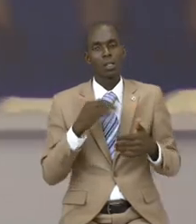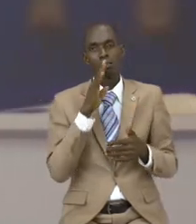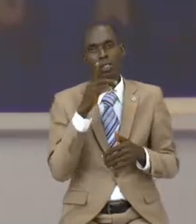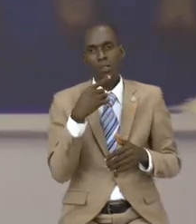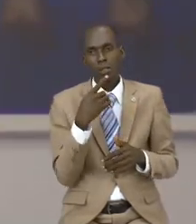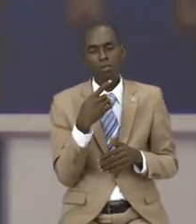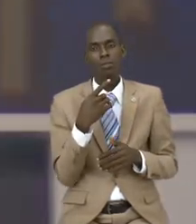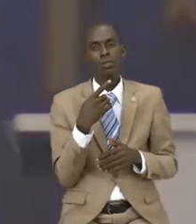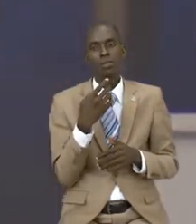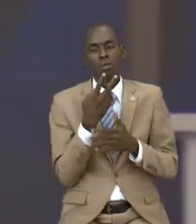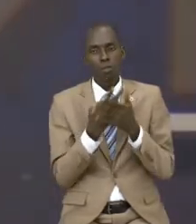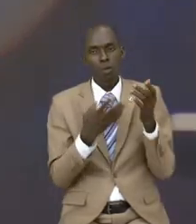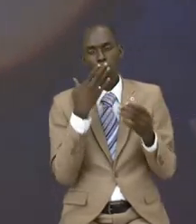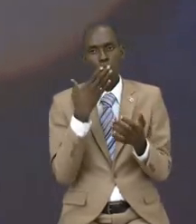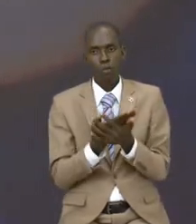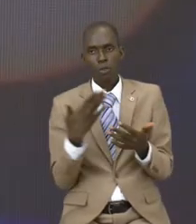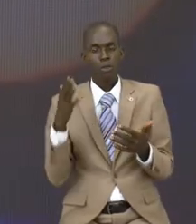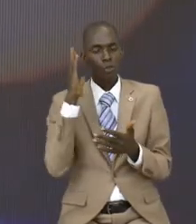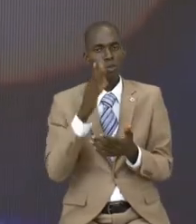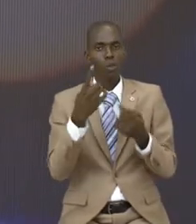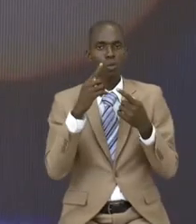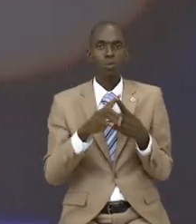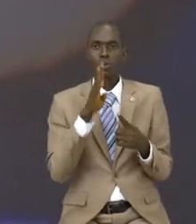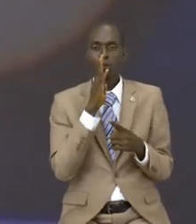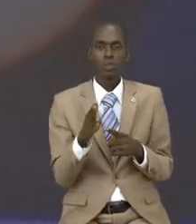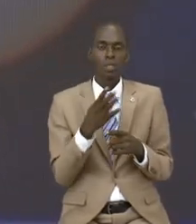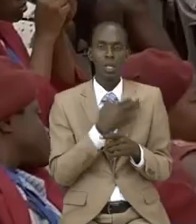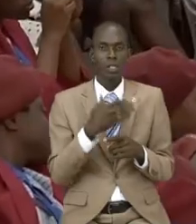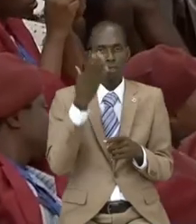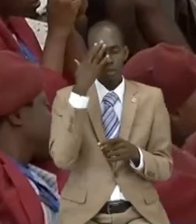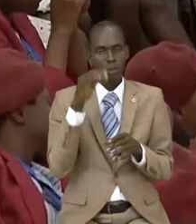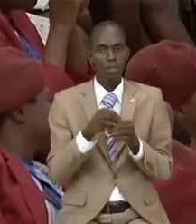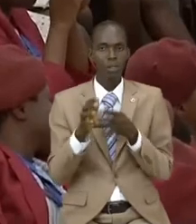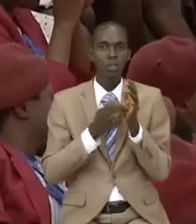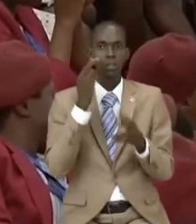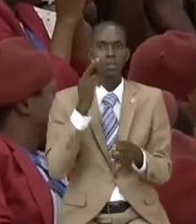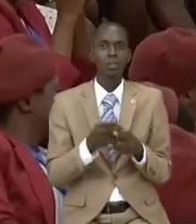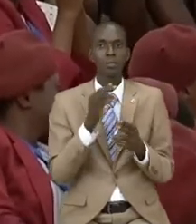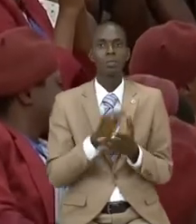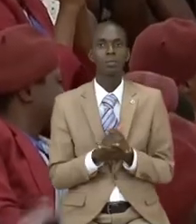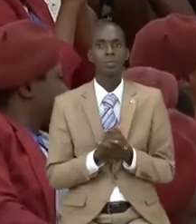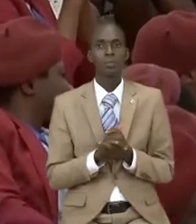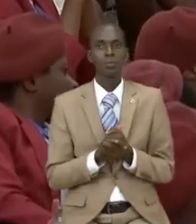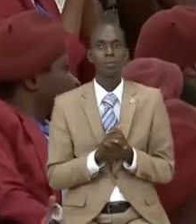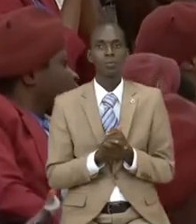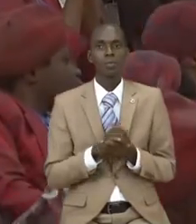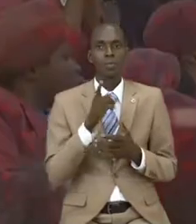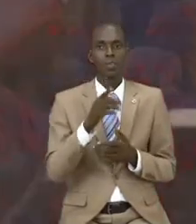your life will be fulfilled and realized in Jesus' name. You'll be